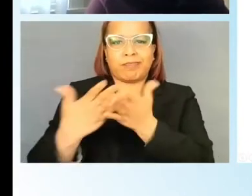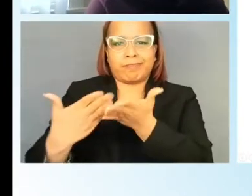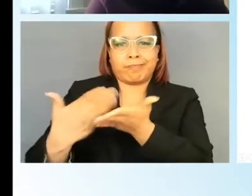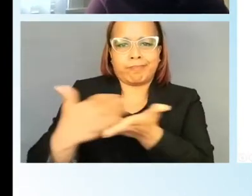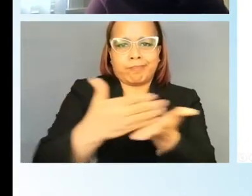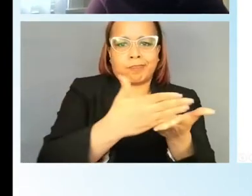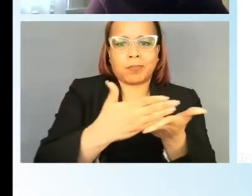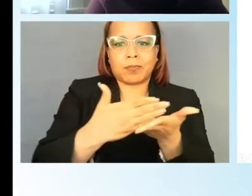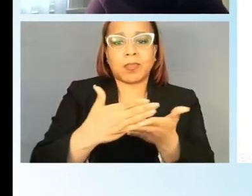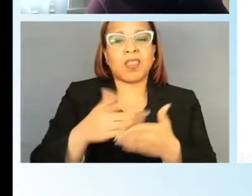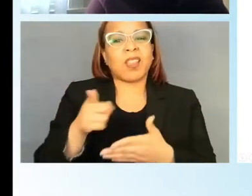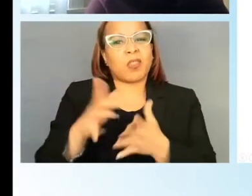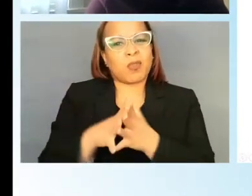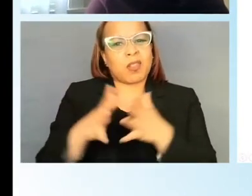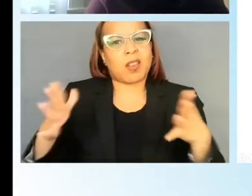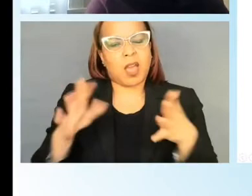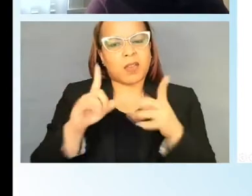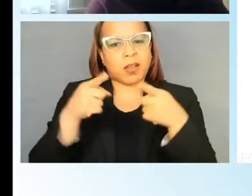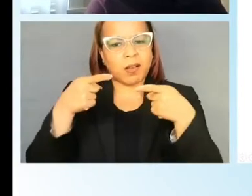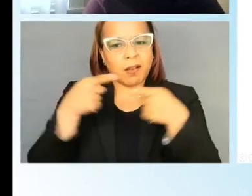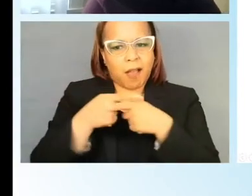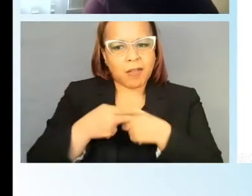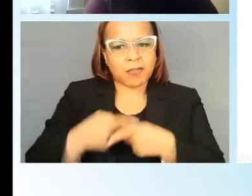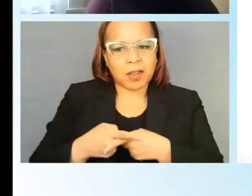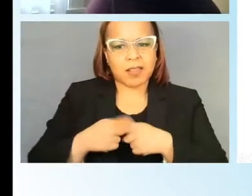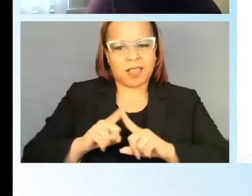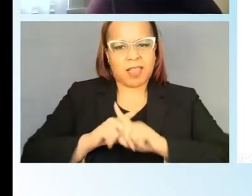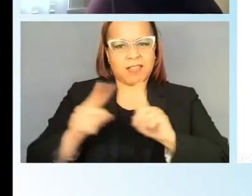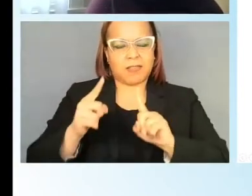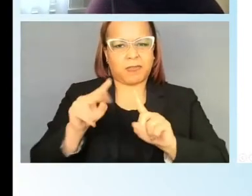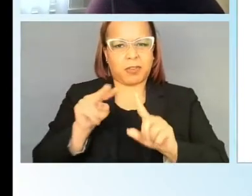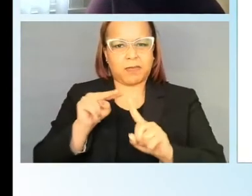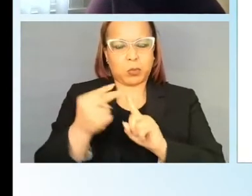create lots of conflicts in different views.